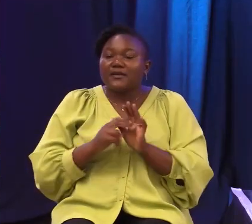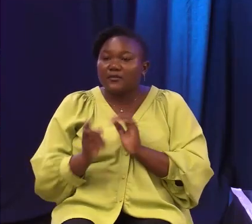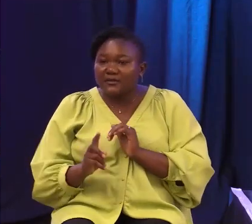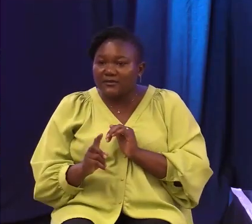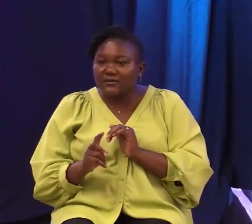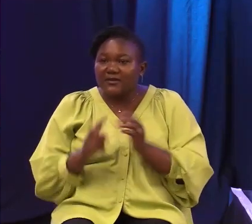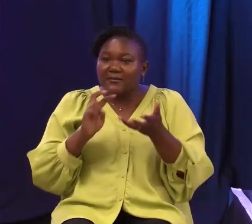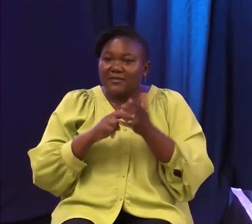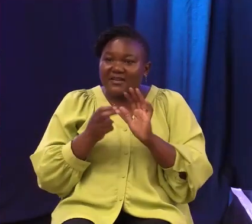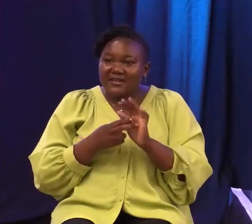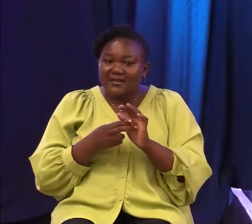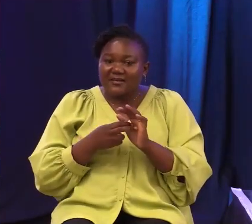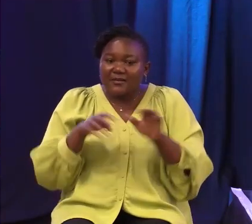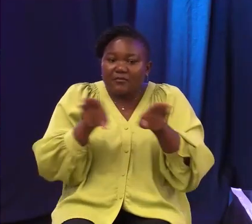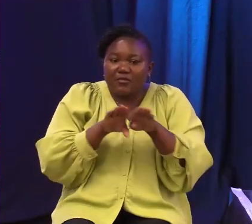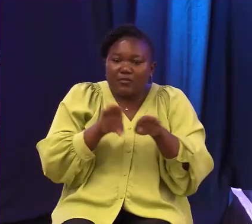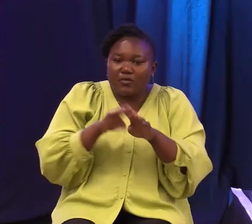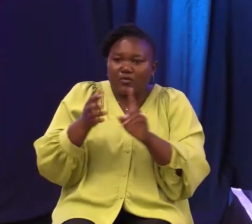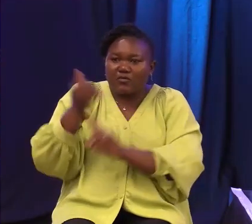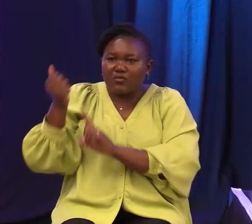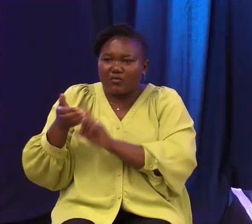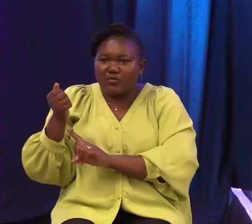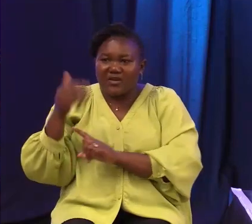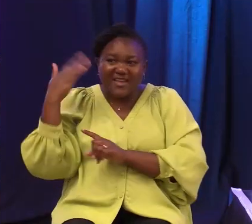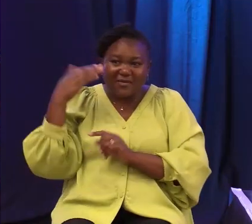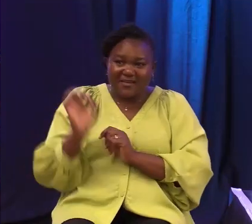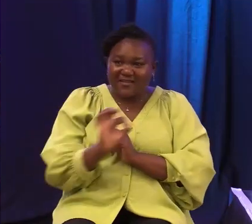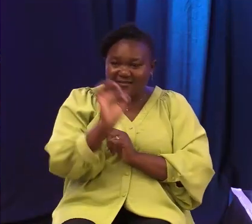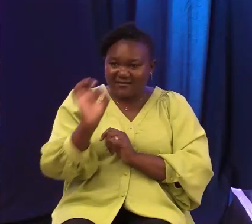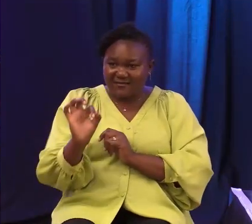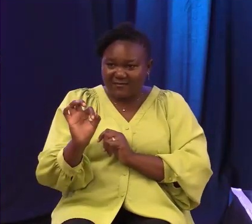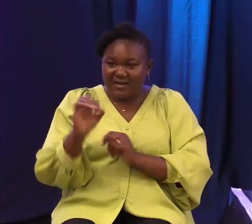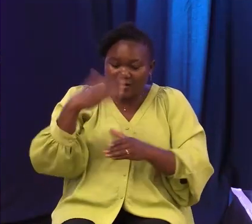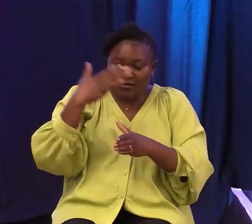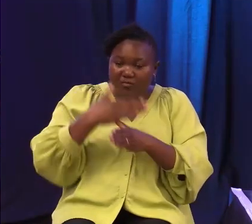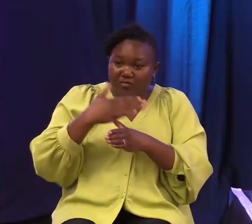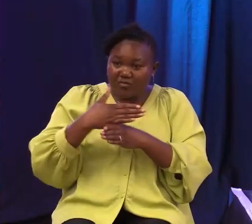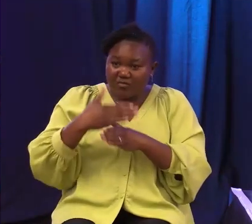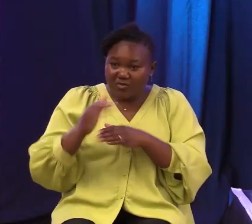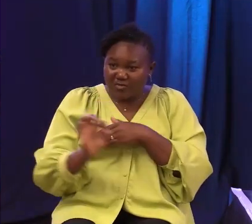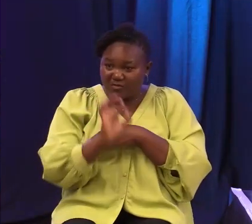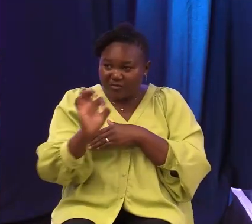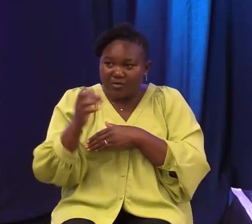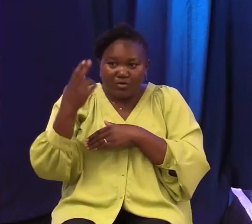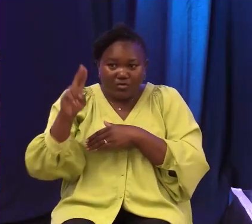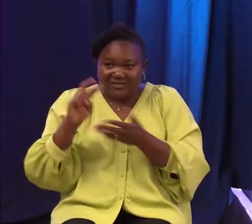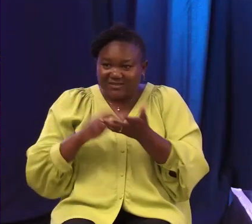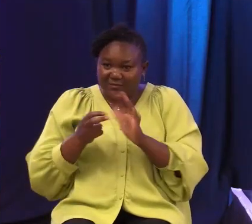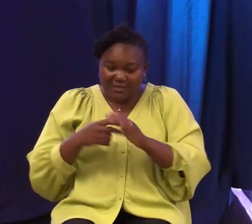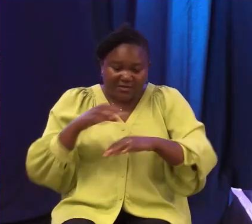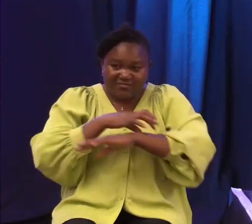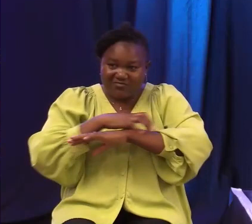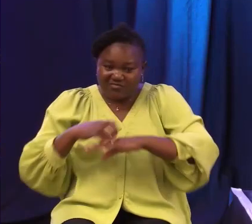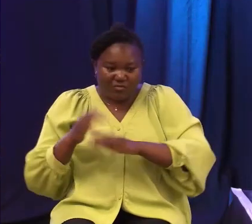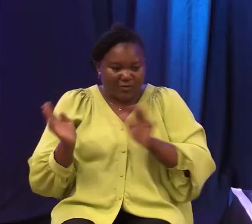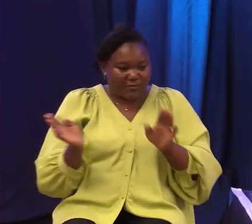the choices of their behaviors and actions should not be violated or be